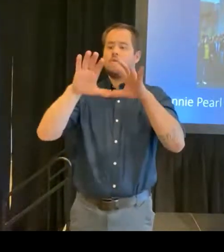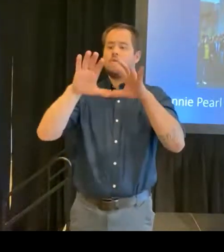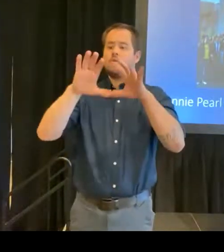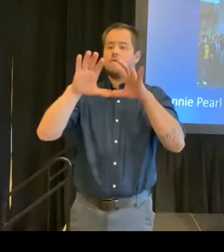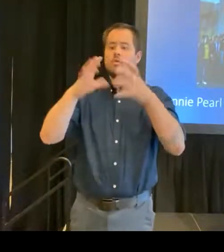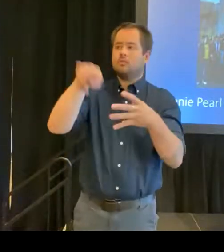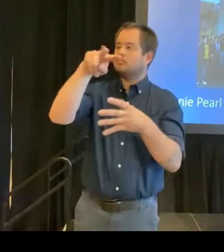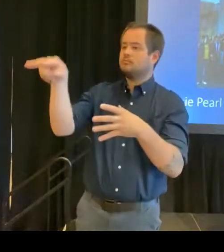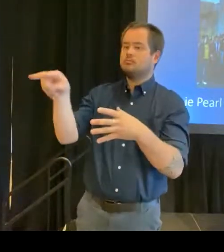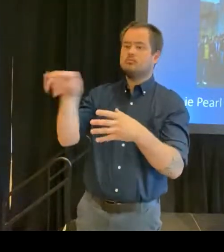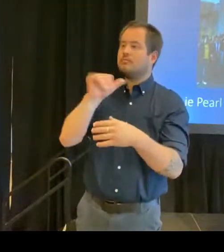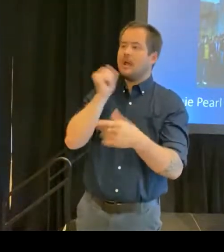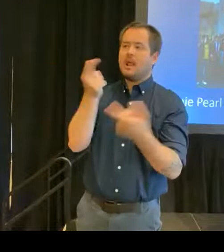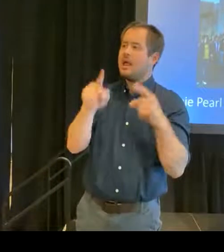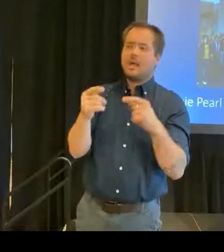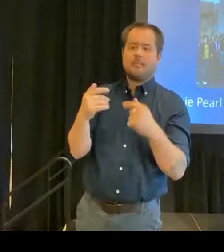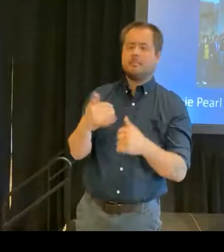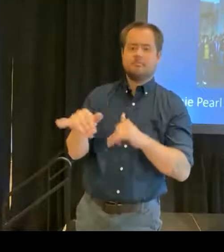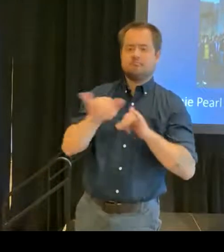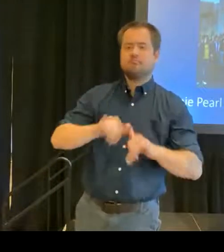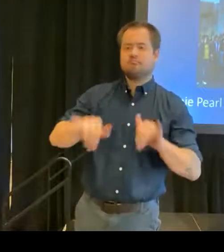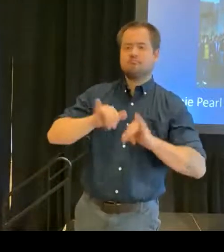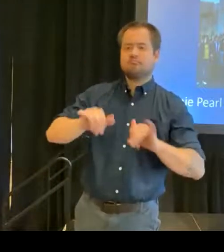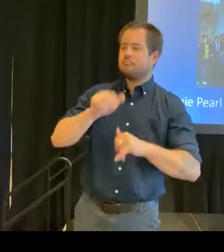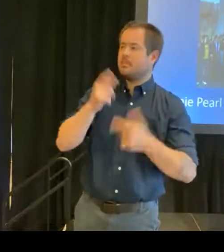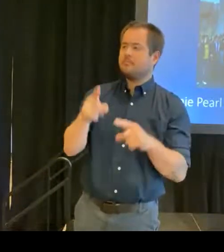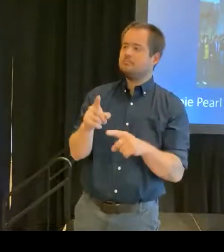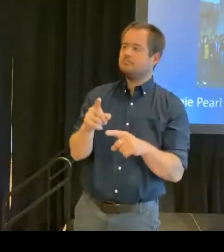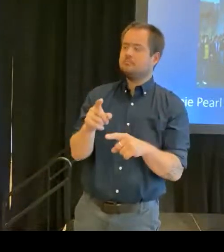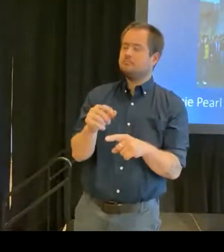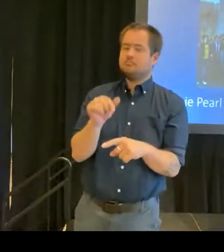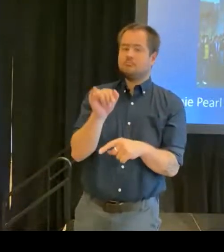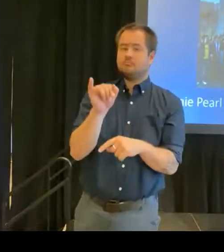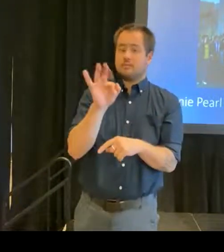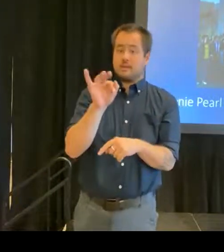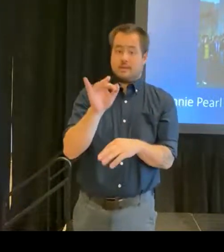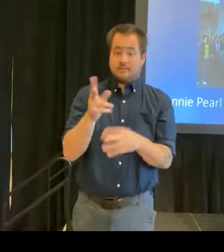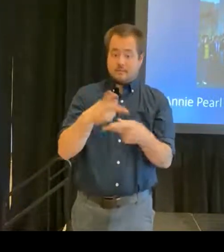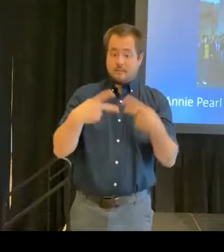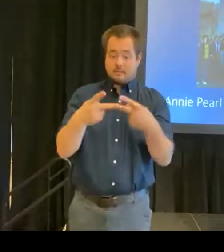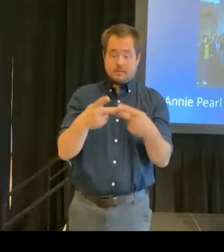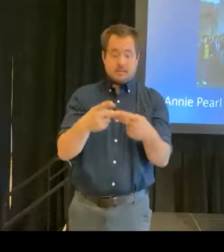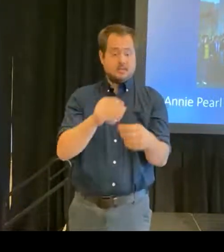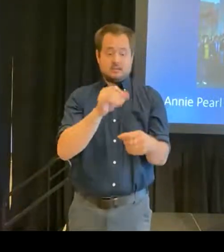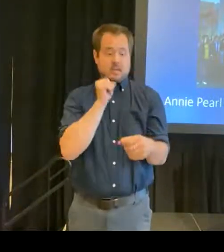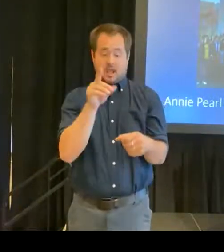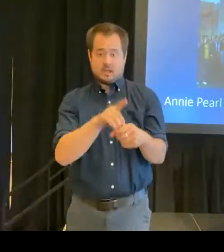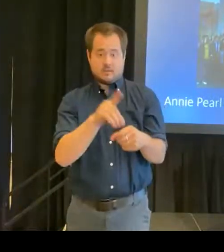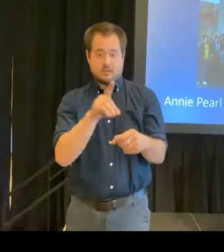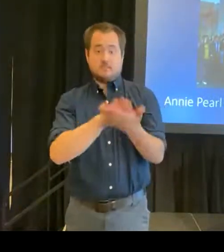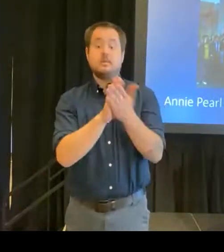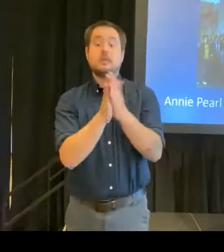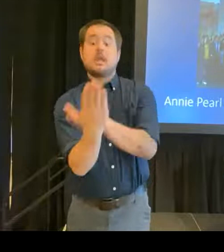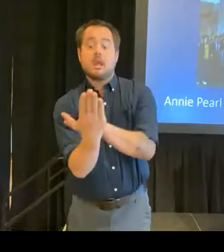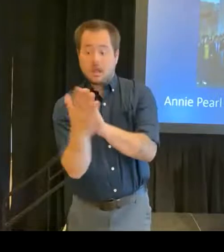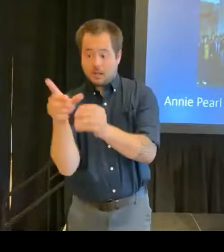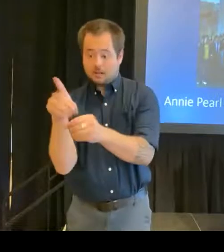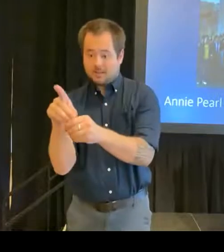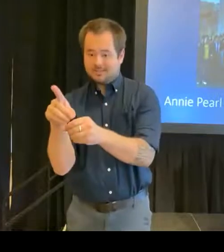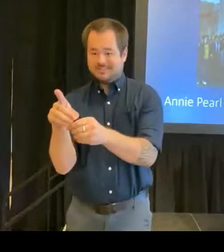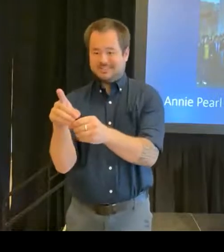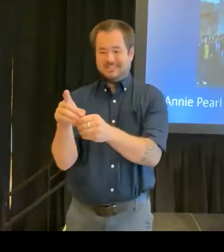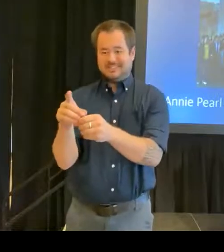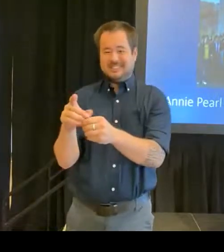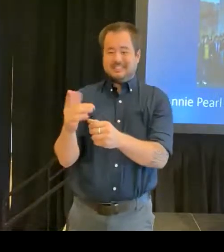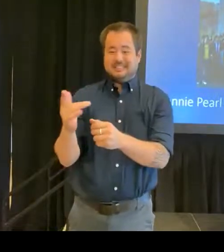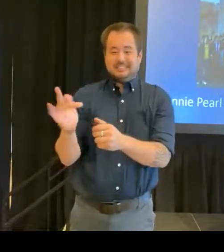lot. Like a lot of places that aren't democracies, if they become democracies, it's fragile and it doesn't last very